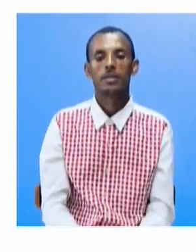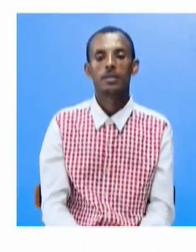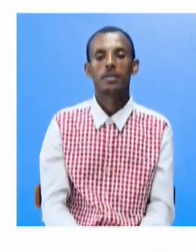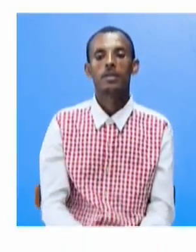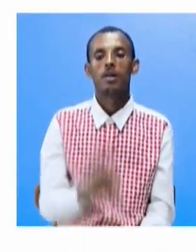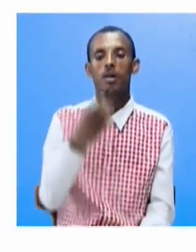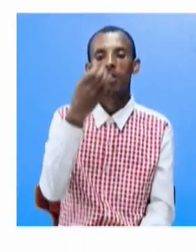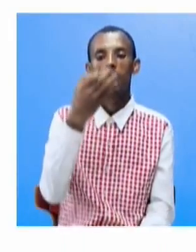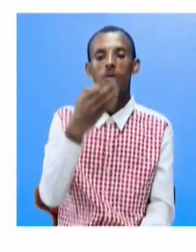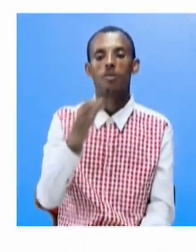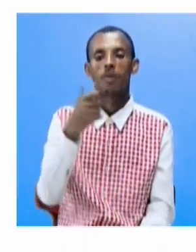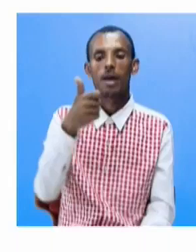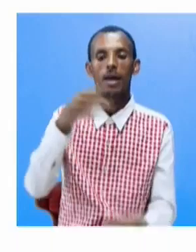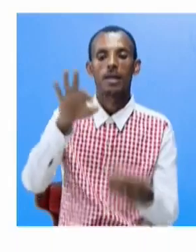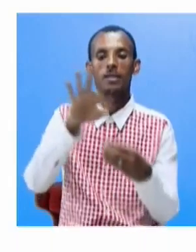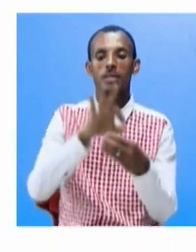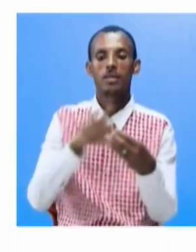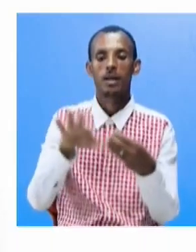of a circle